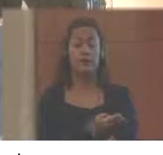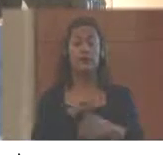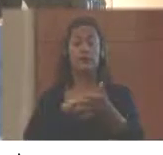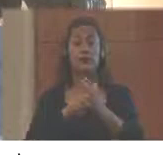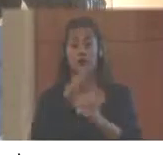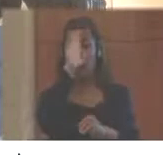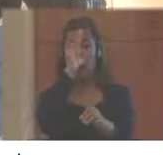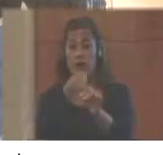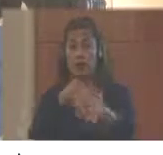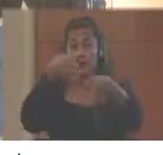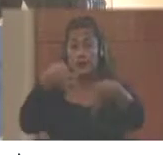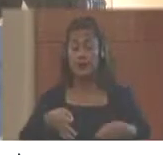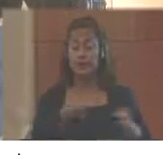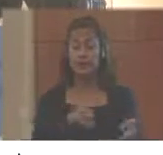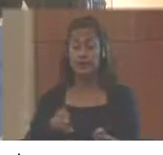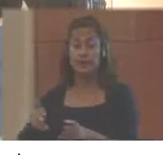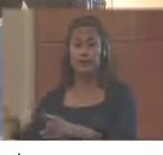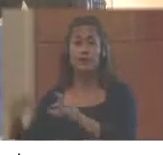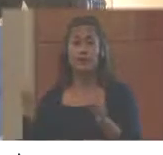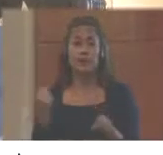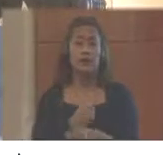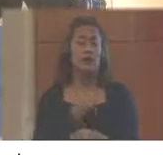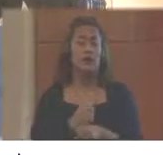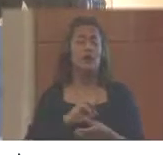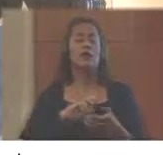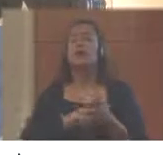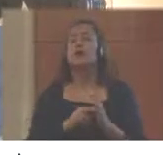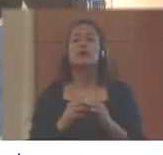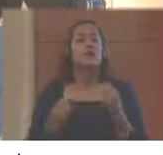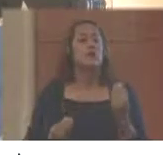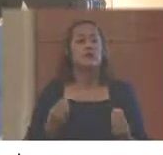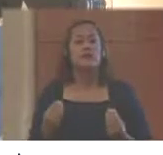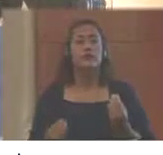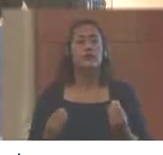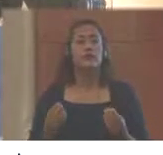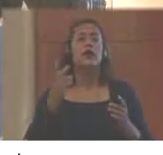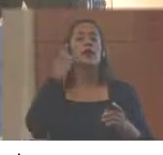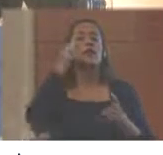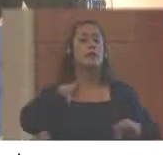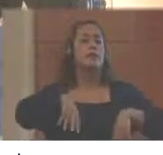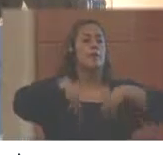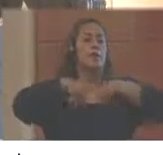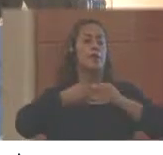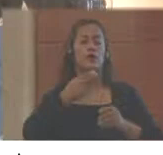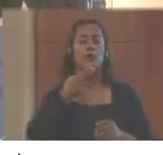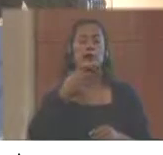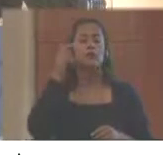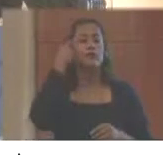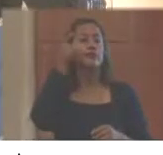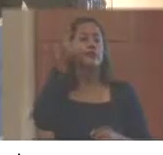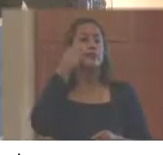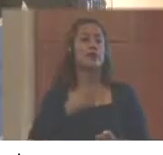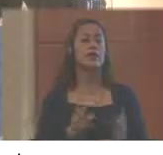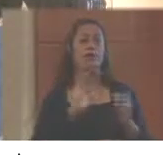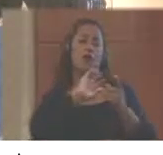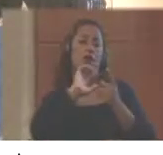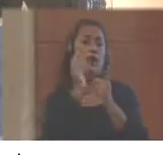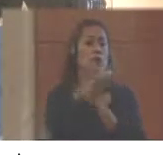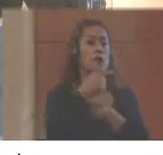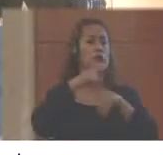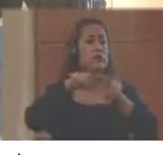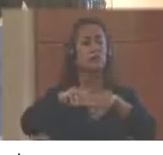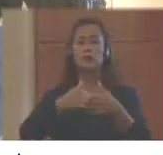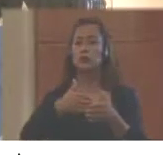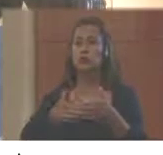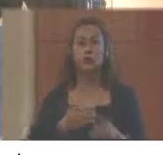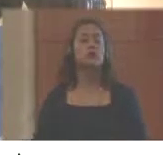environmental weakness. Our national plan refers to mitigation and adaptation of the country to climate change, and that